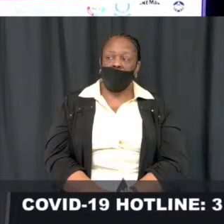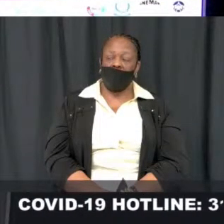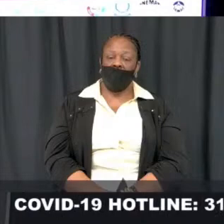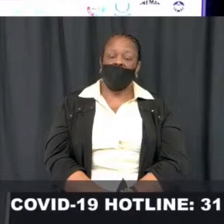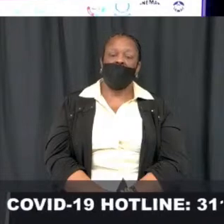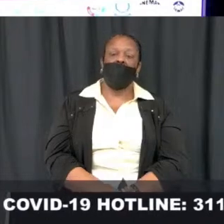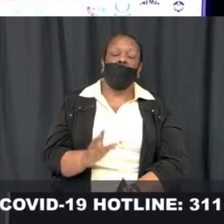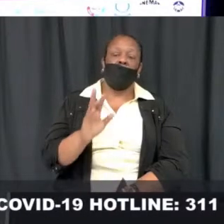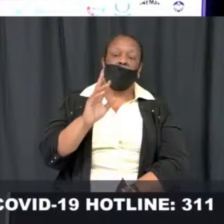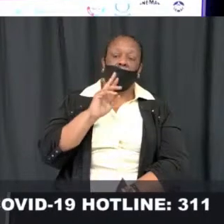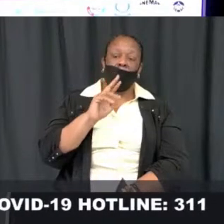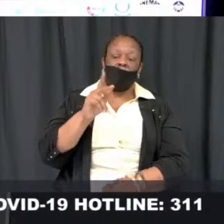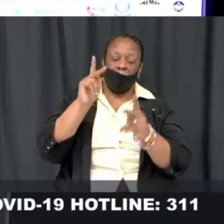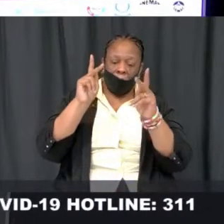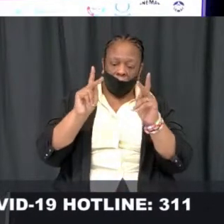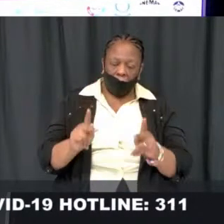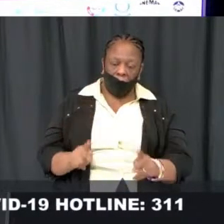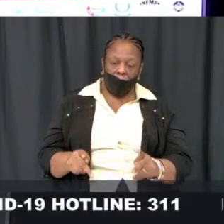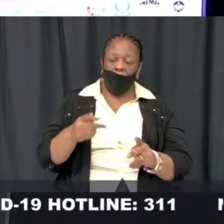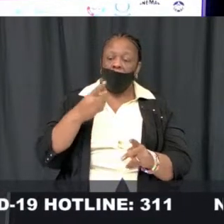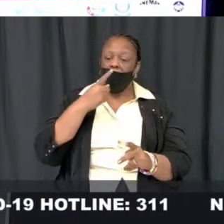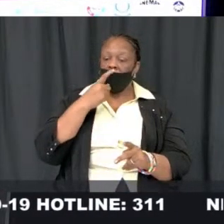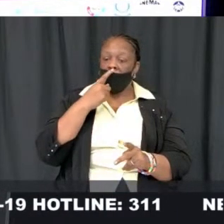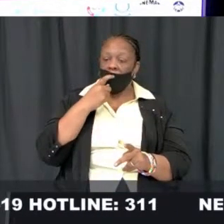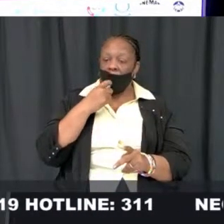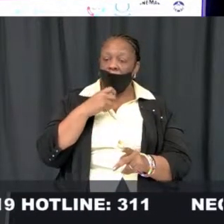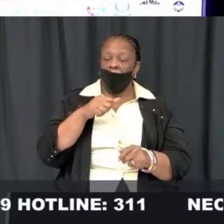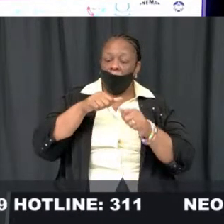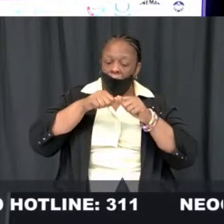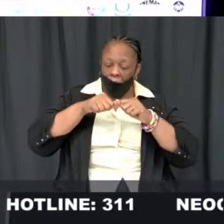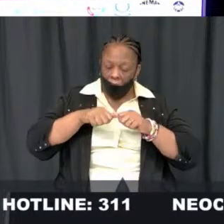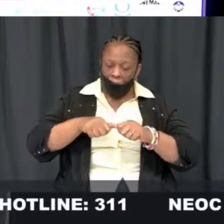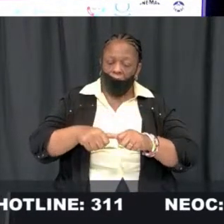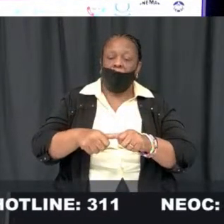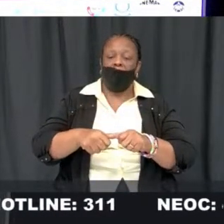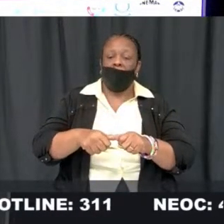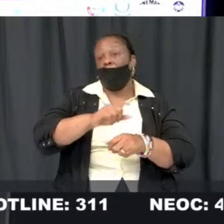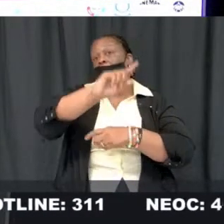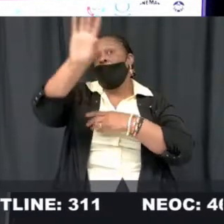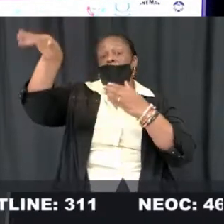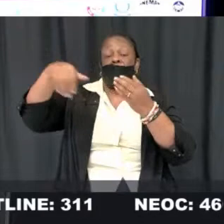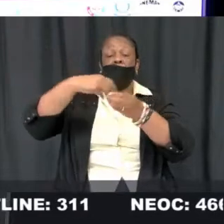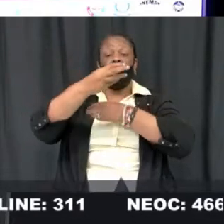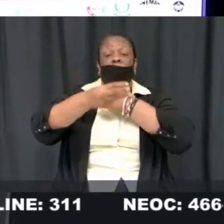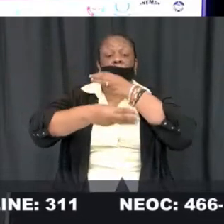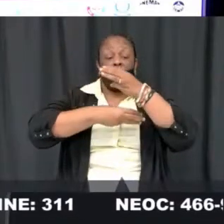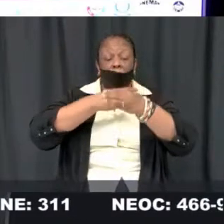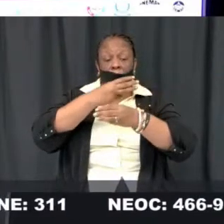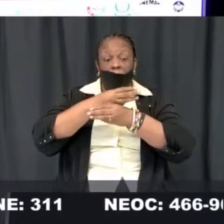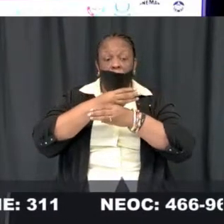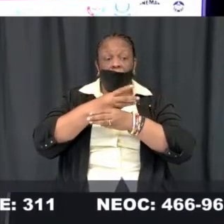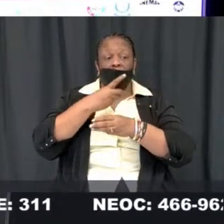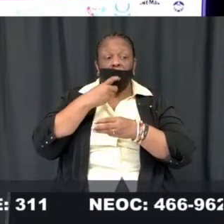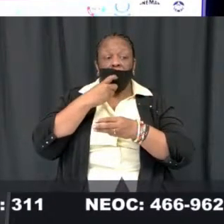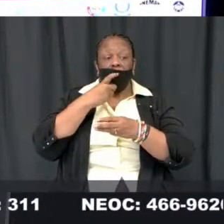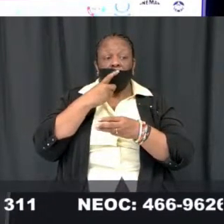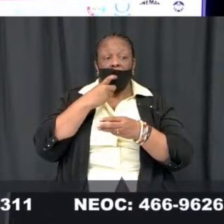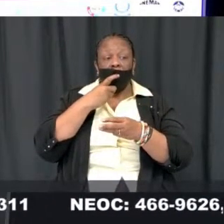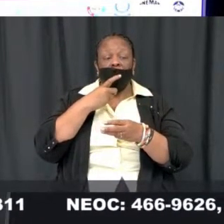constantly communicate with the CIU to be able to keep a very important